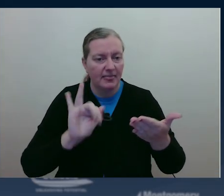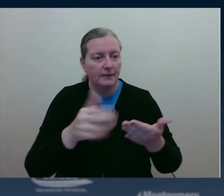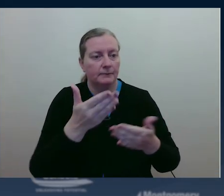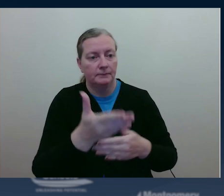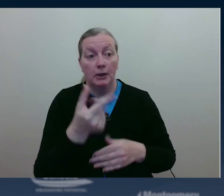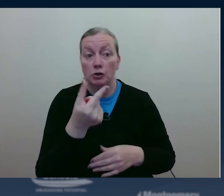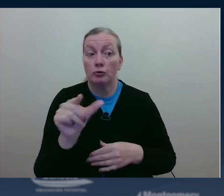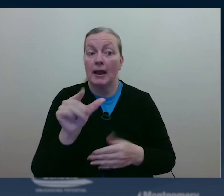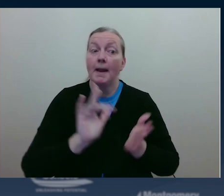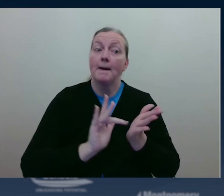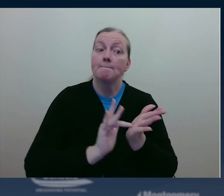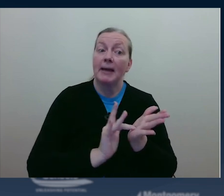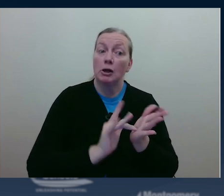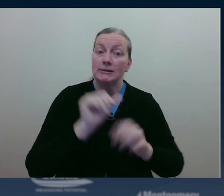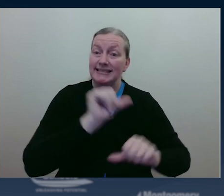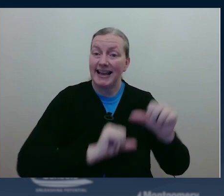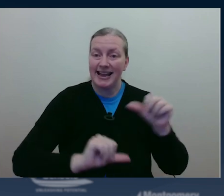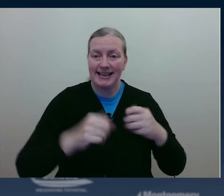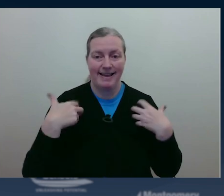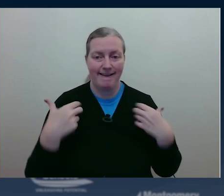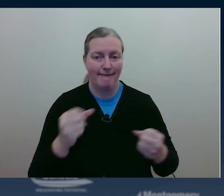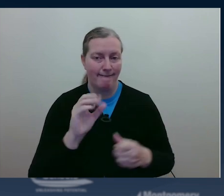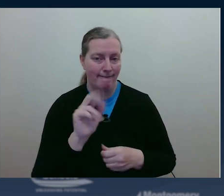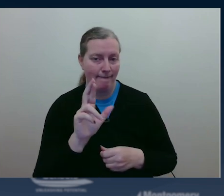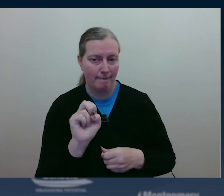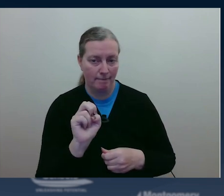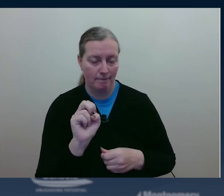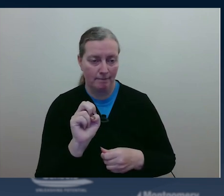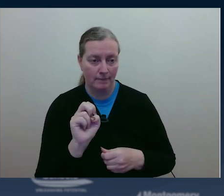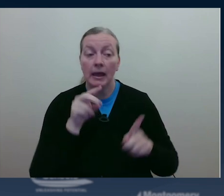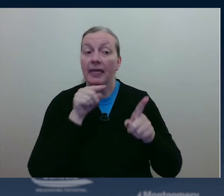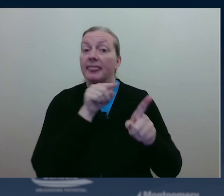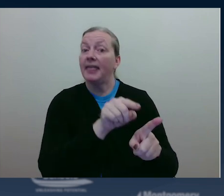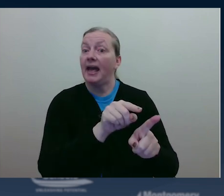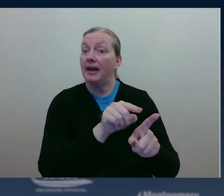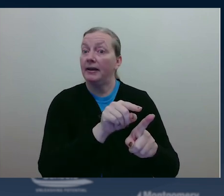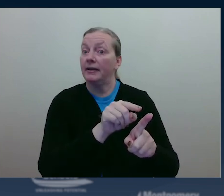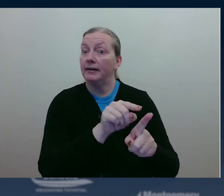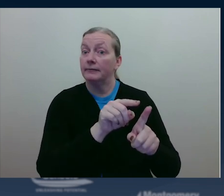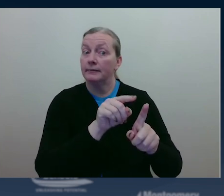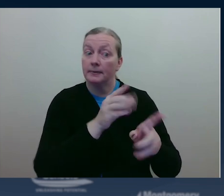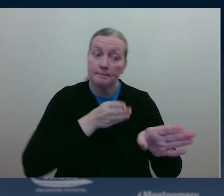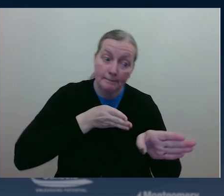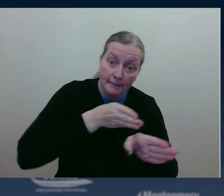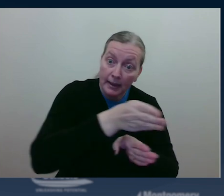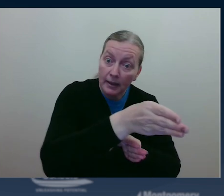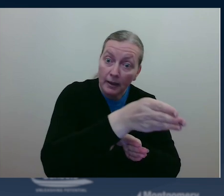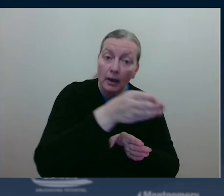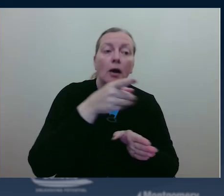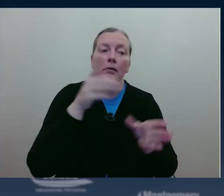healthcare. The focus of this theme is preparing students for careers in medical and health services.